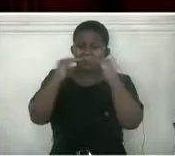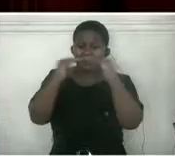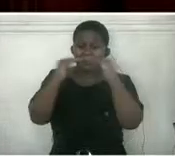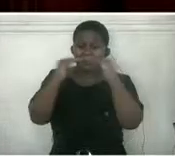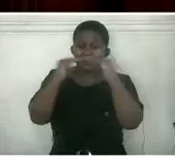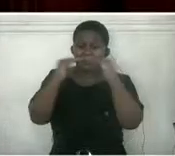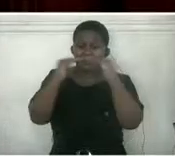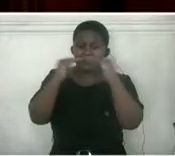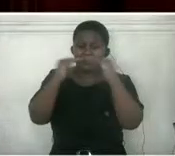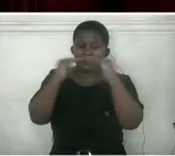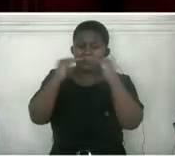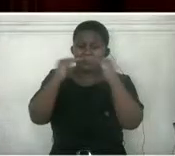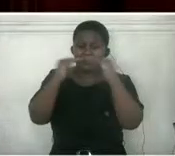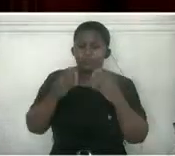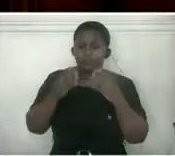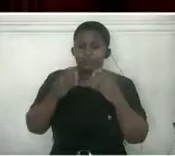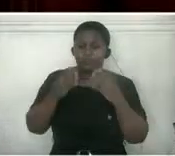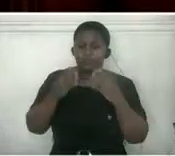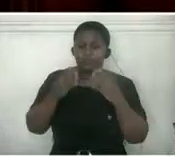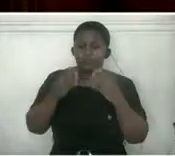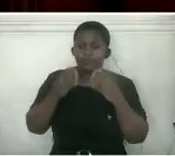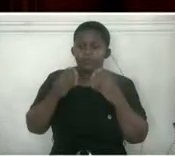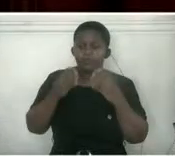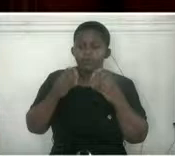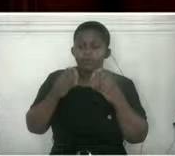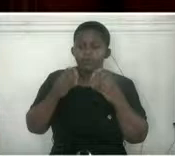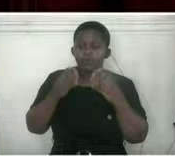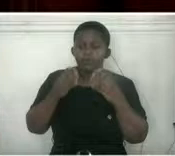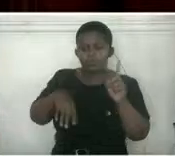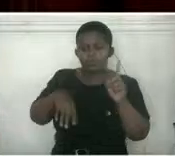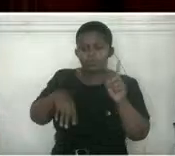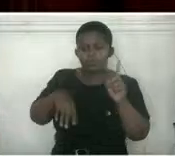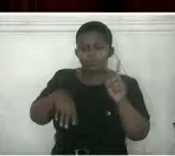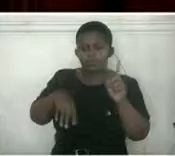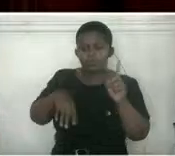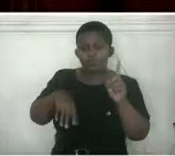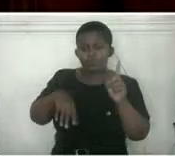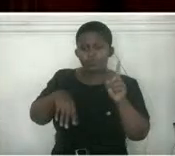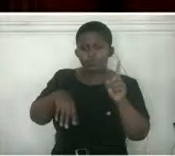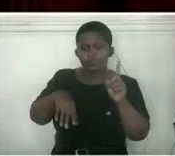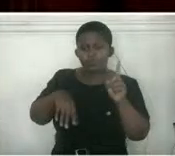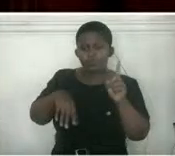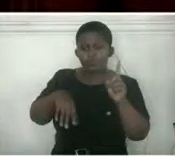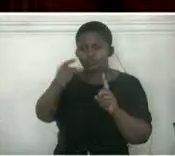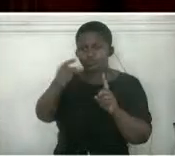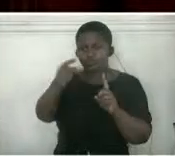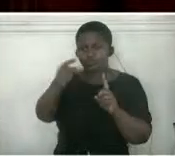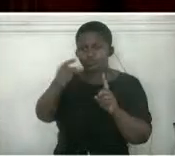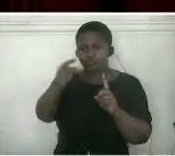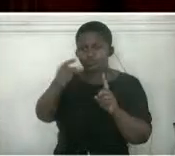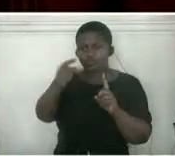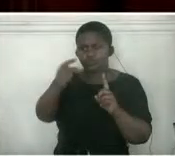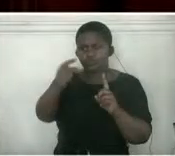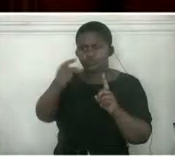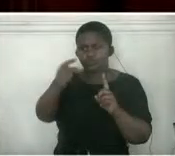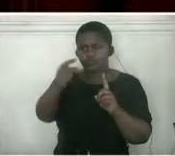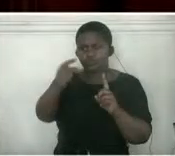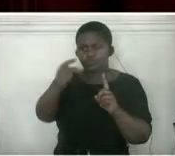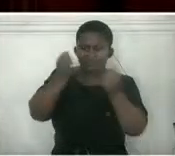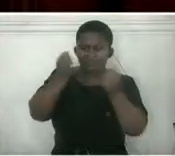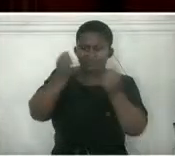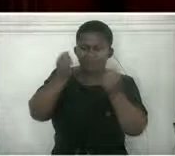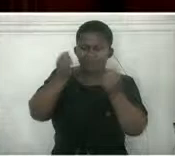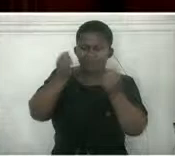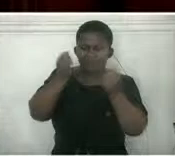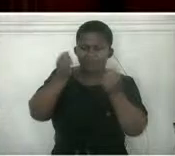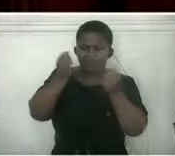The mobilizing spirit of Inkosi Luthuli reminds us to hail freedom and to urge